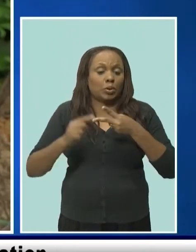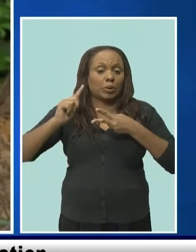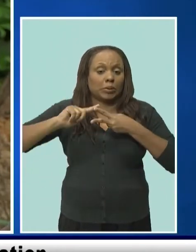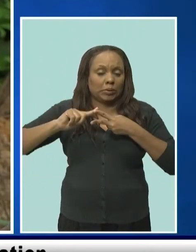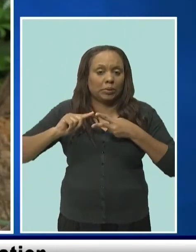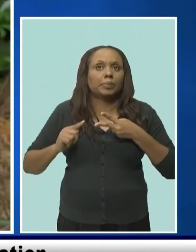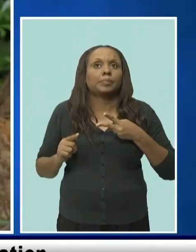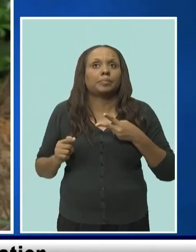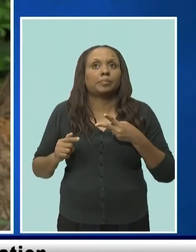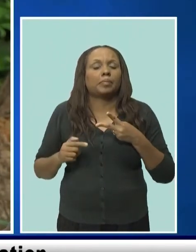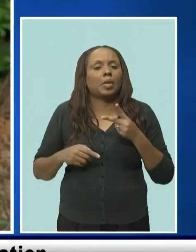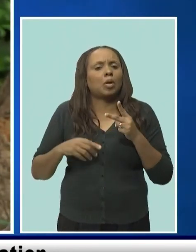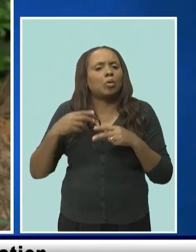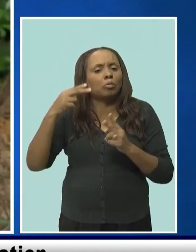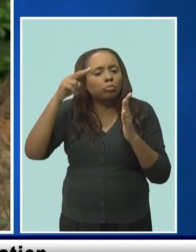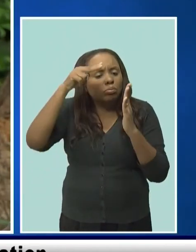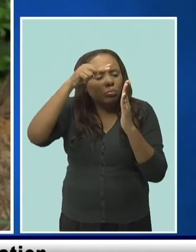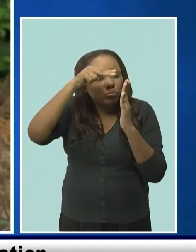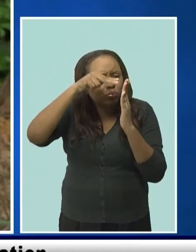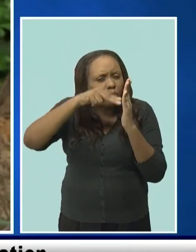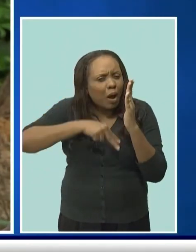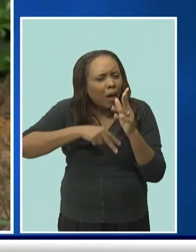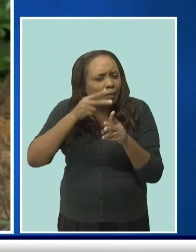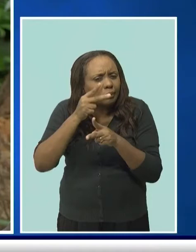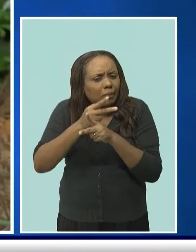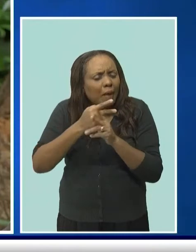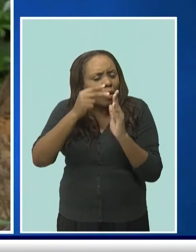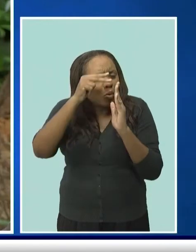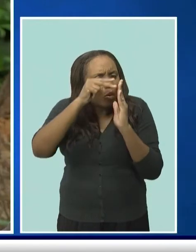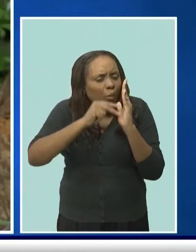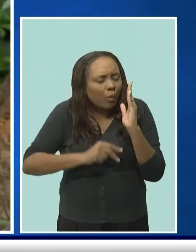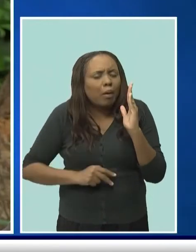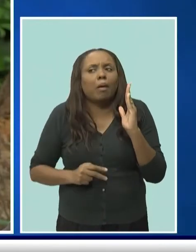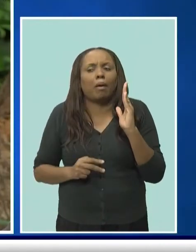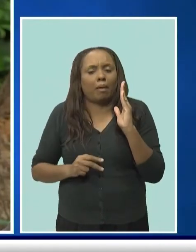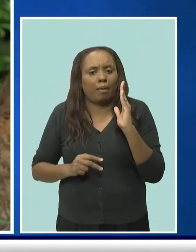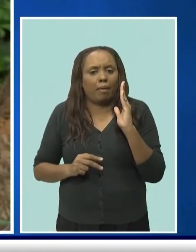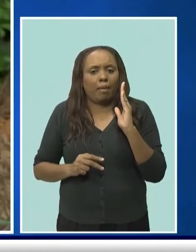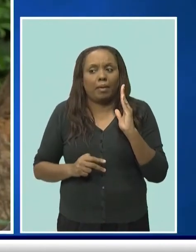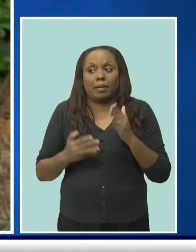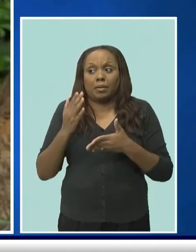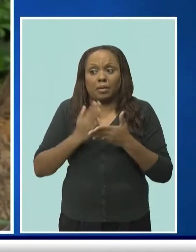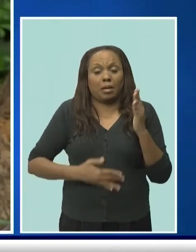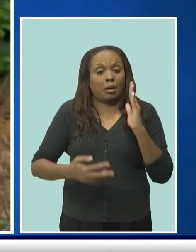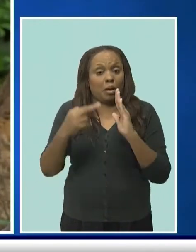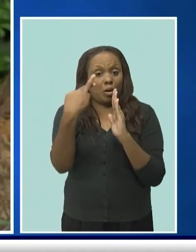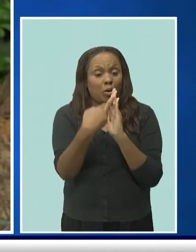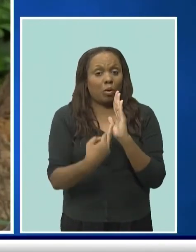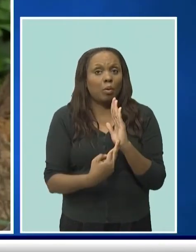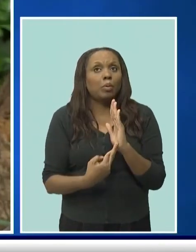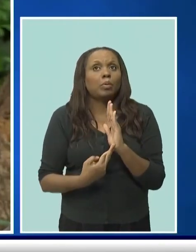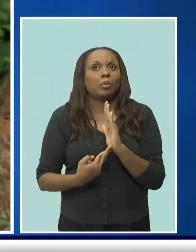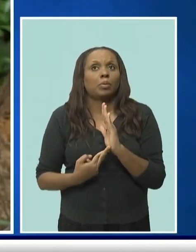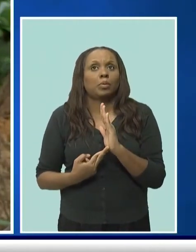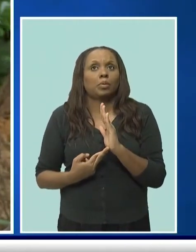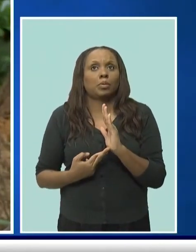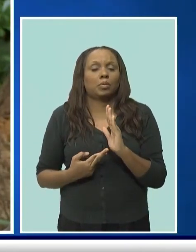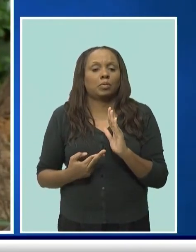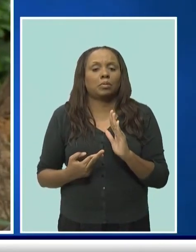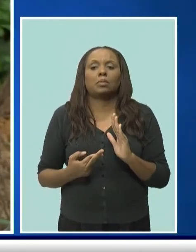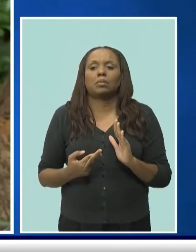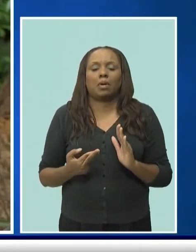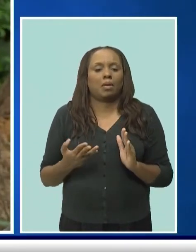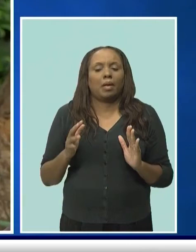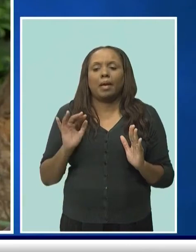I implore you to read them very carefully. Some rules and guidelines of note will be what can be